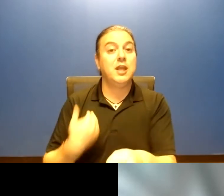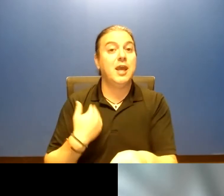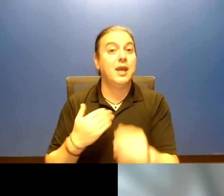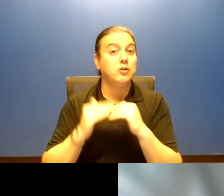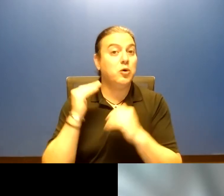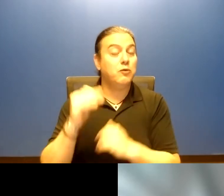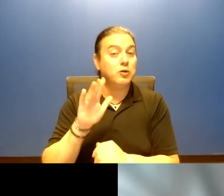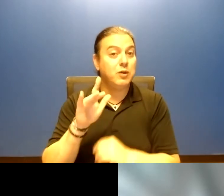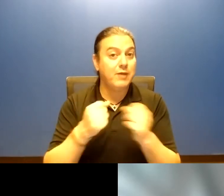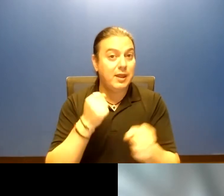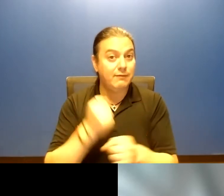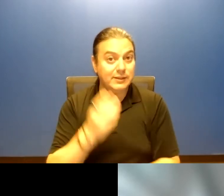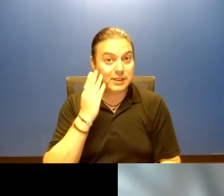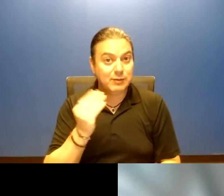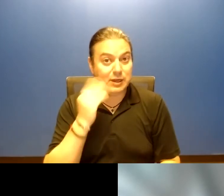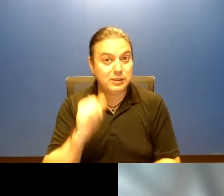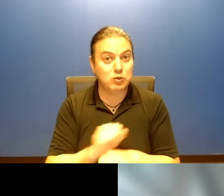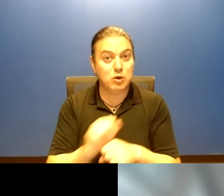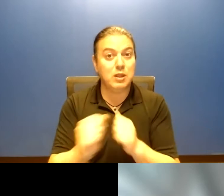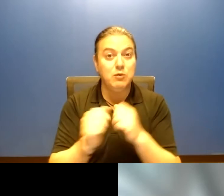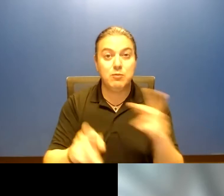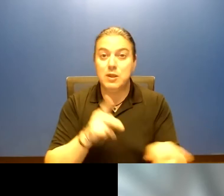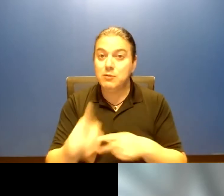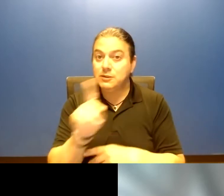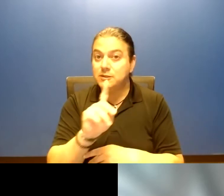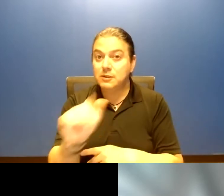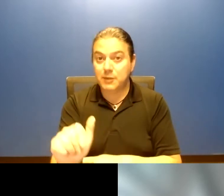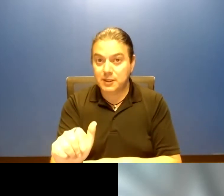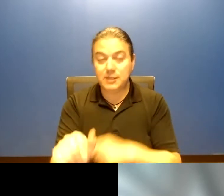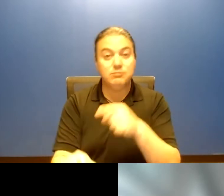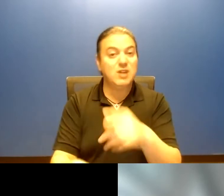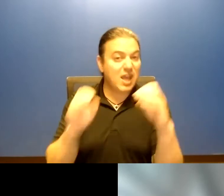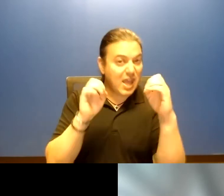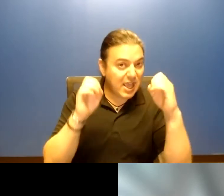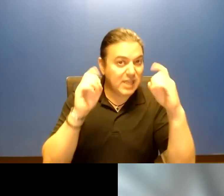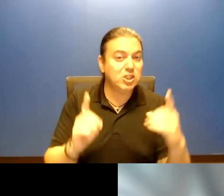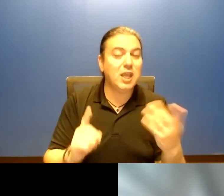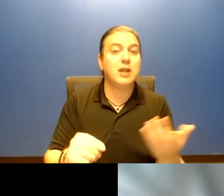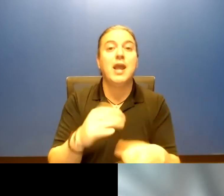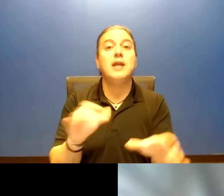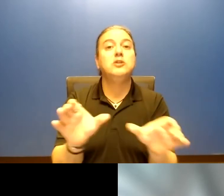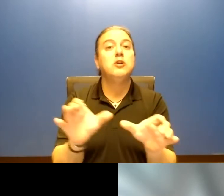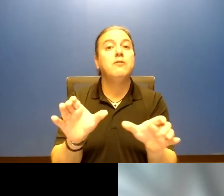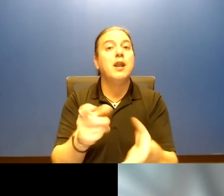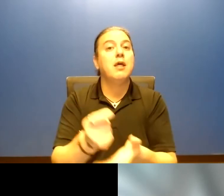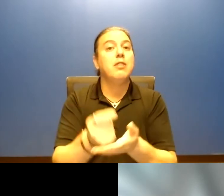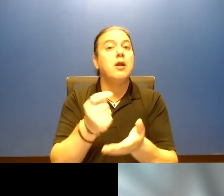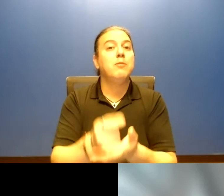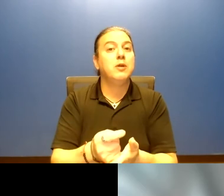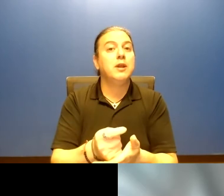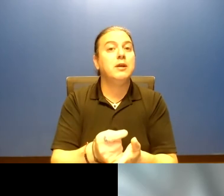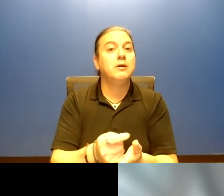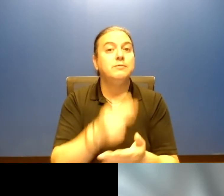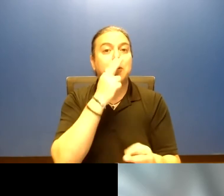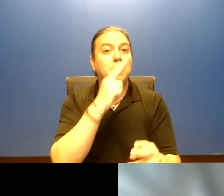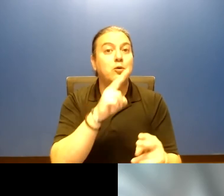25 years of experience working with people with disabilities as an educator and a certified therapeutic recreation specialist. I don't